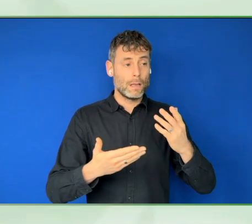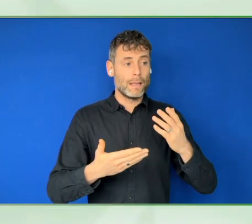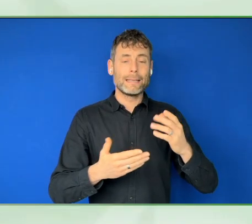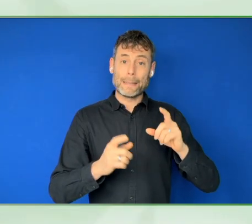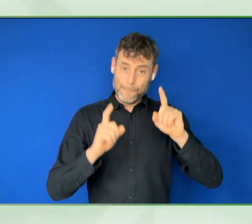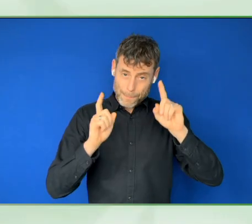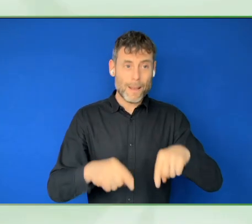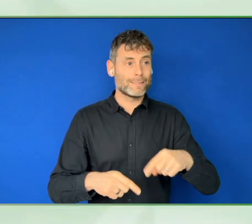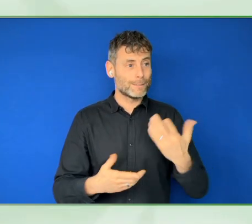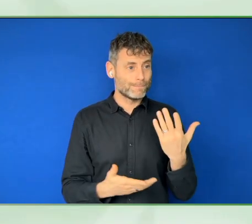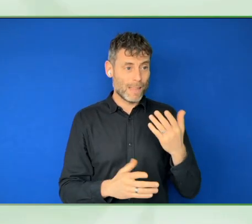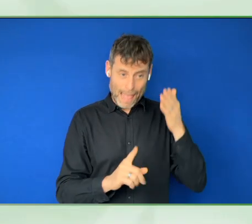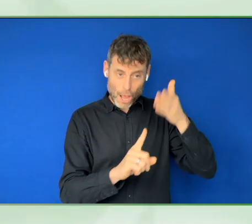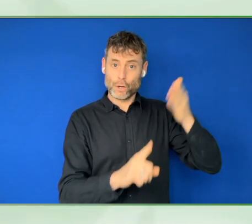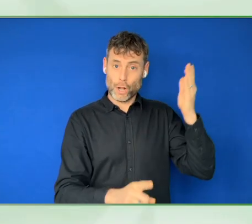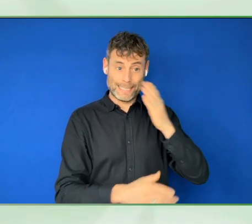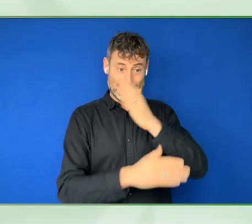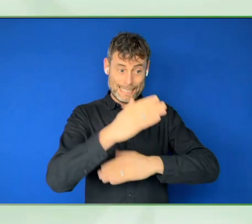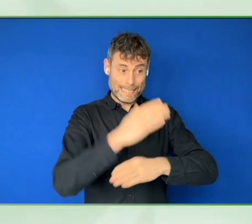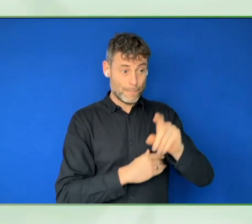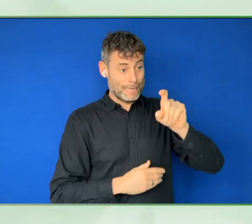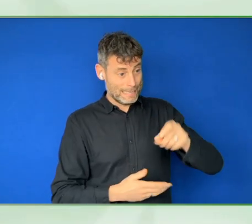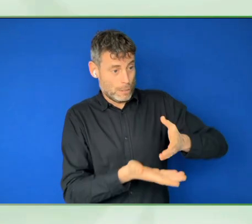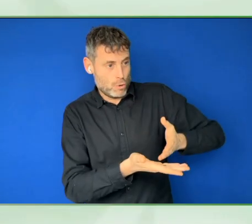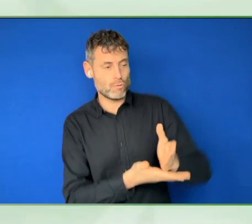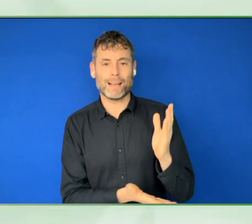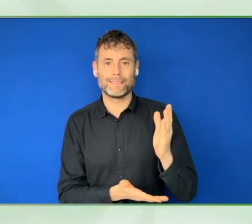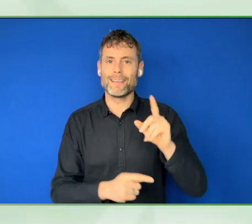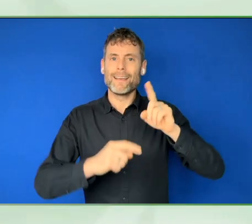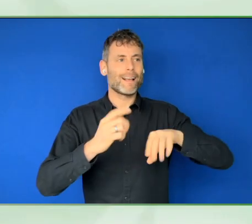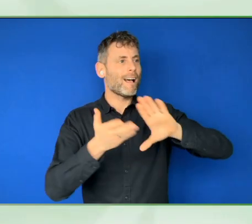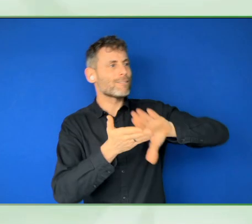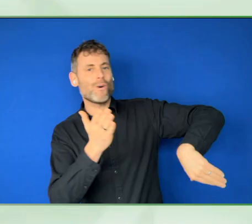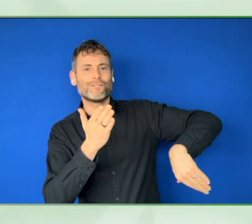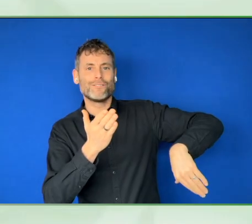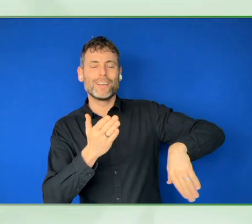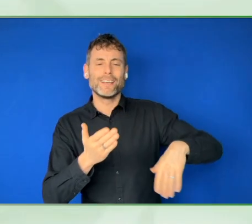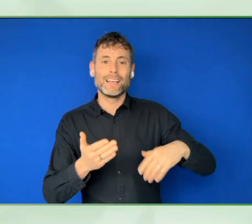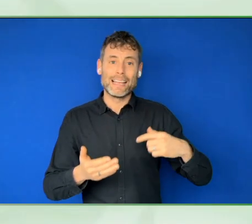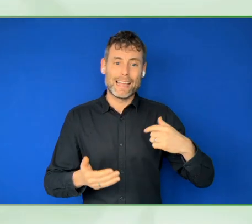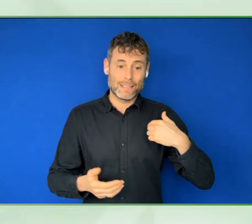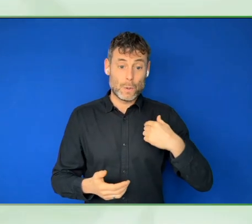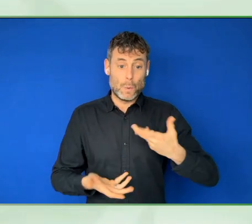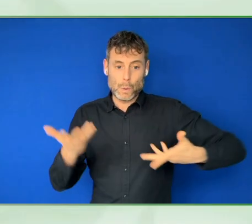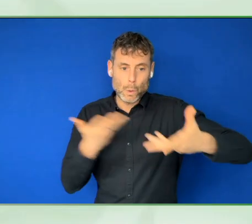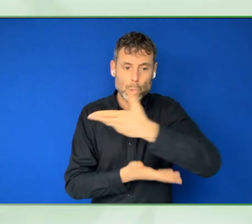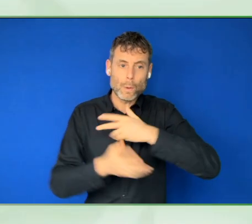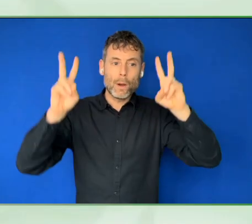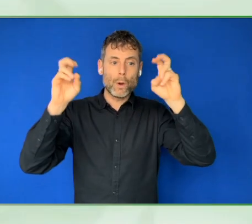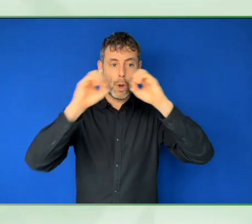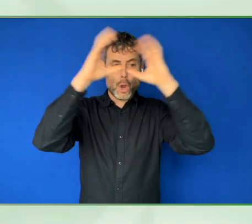And certainly, we need to be starting to say the word equality out loud is the question I'm going to be asking my panel. So I'm suggesting